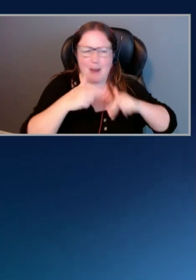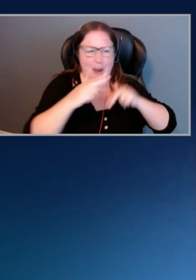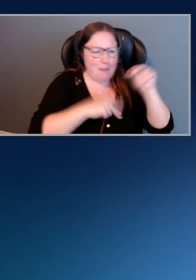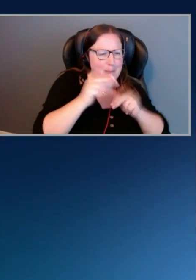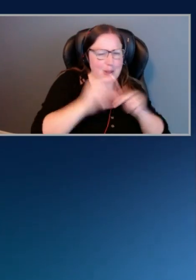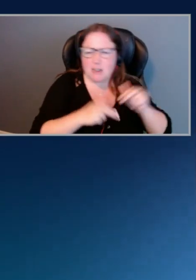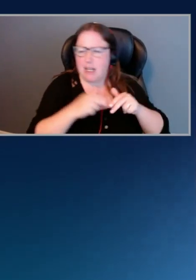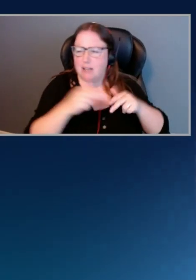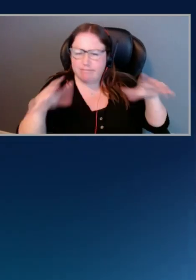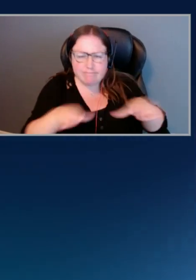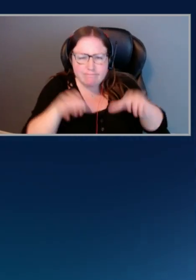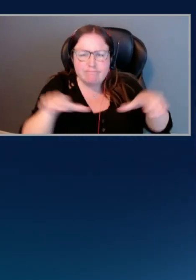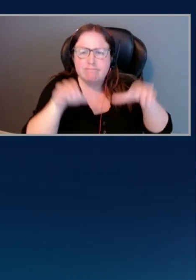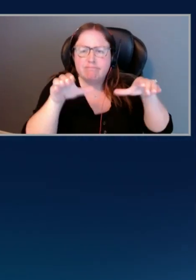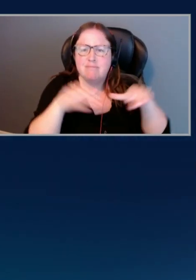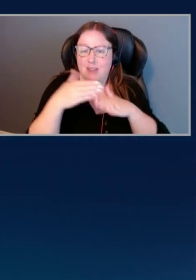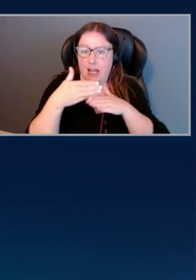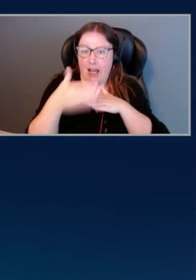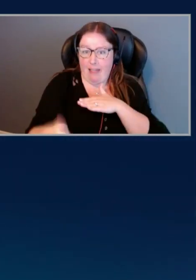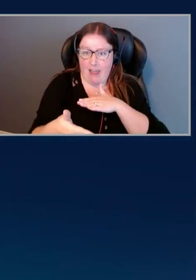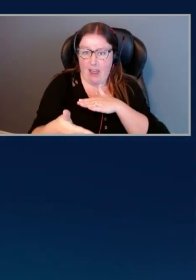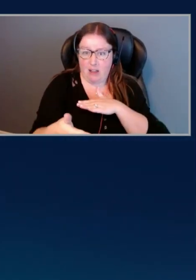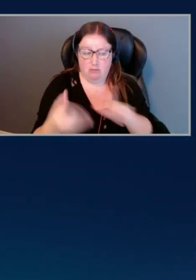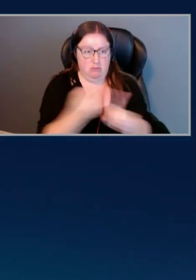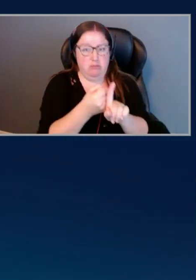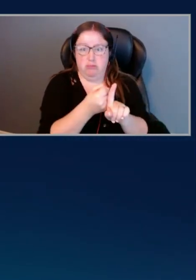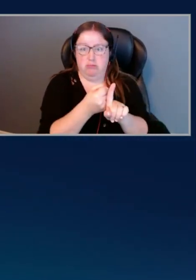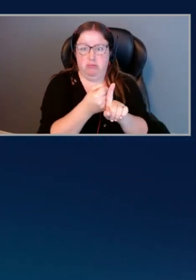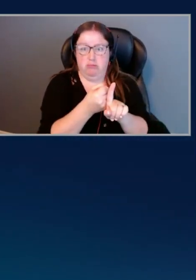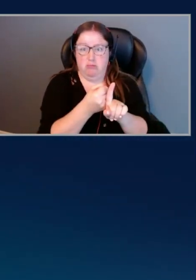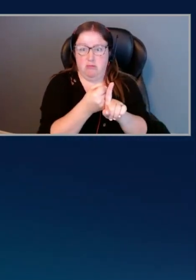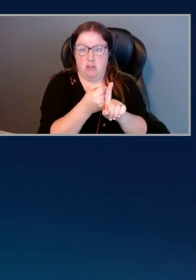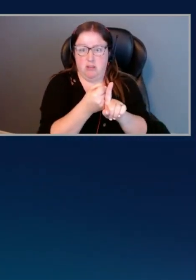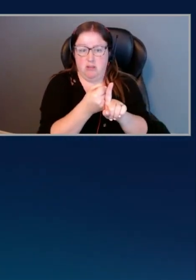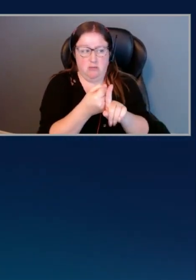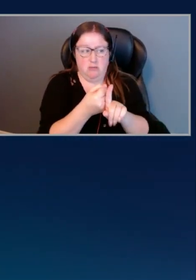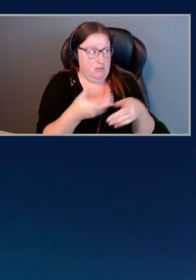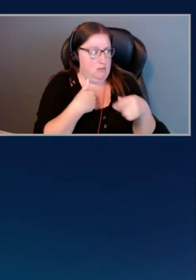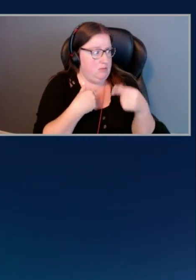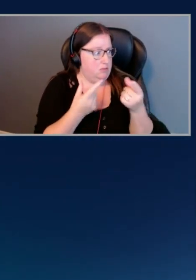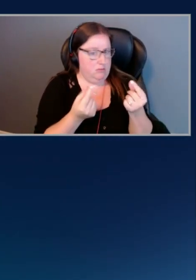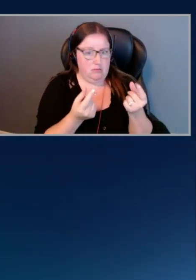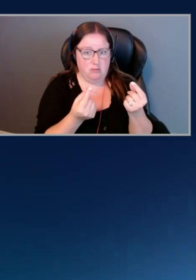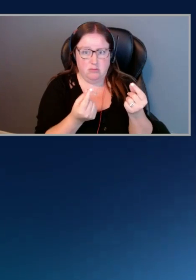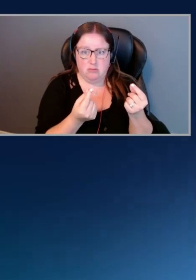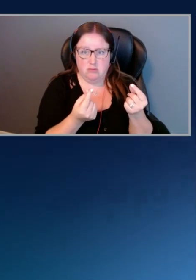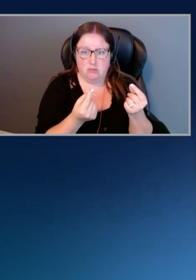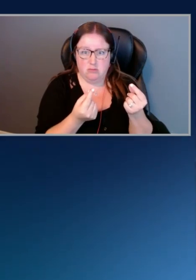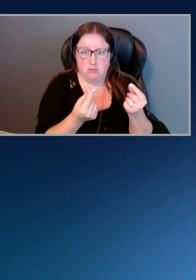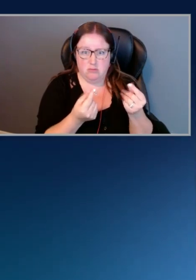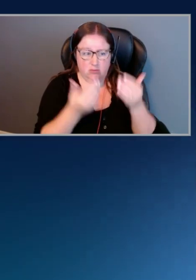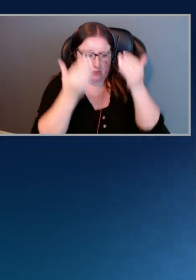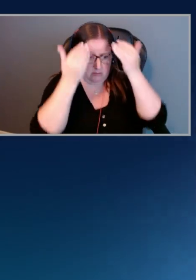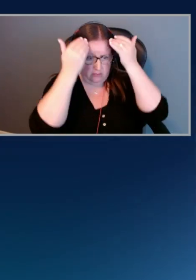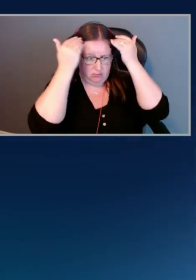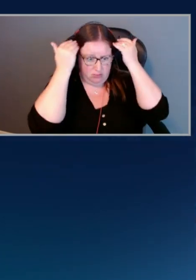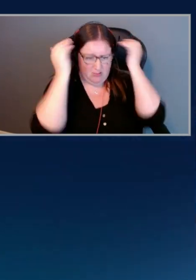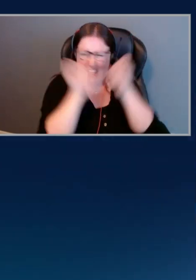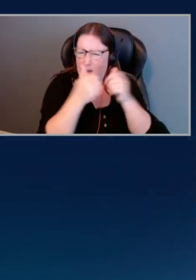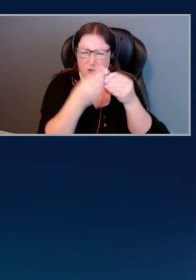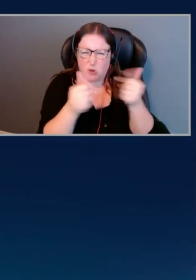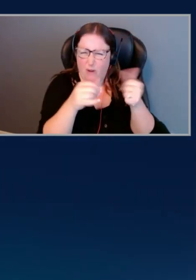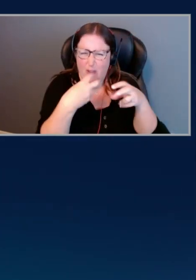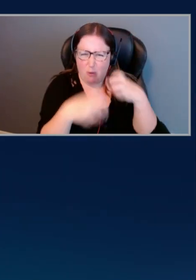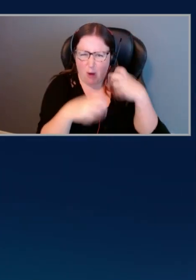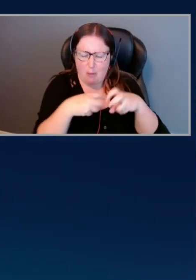stuff. And then, all of a sudden, just like that, you hit the brick wall. Yes. Right? You just, I don't know how to solve this problem. Like, I have no